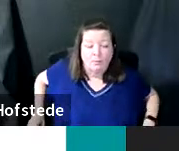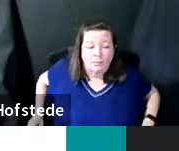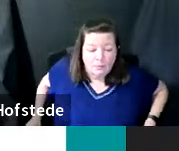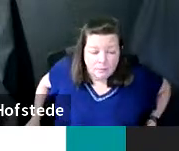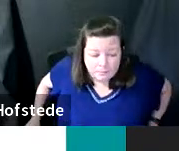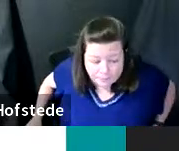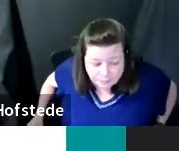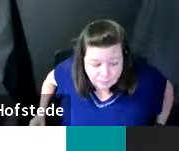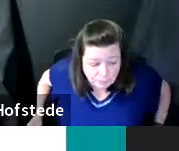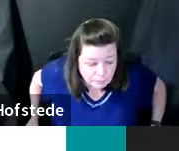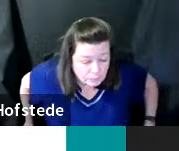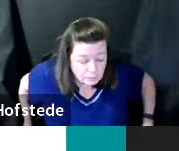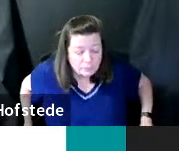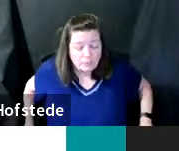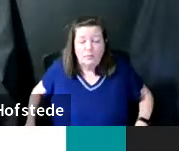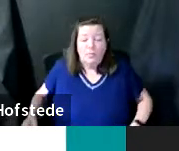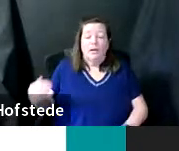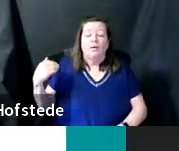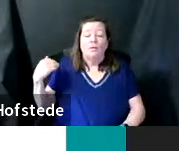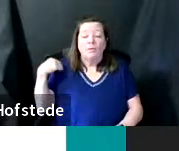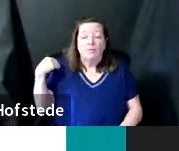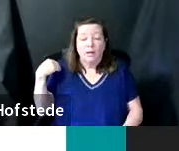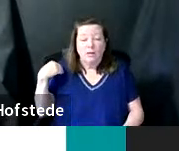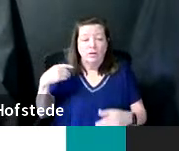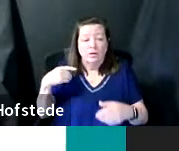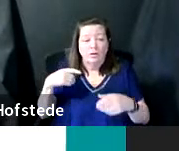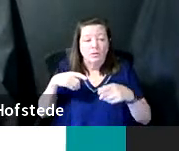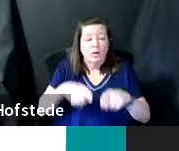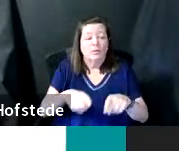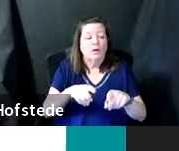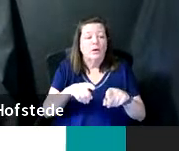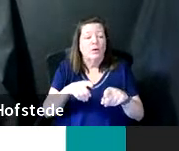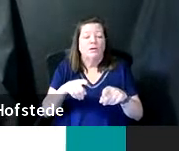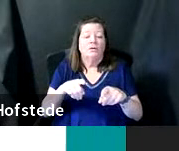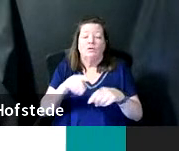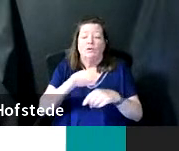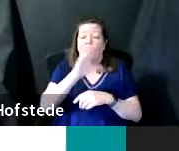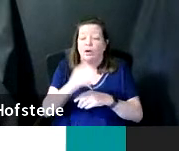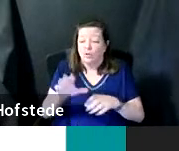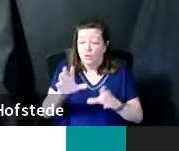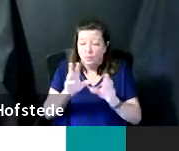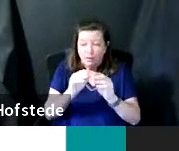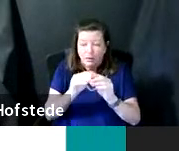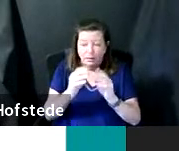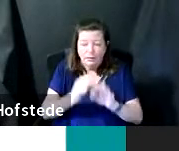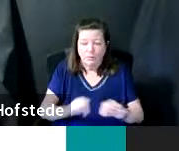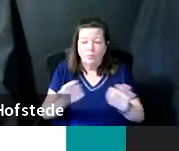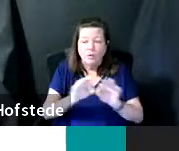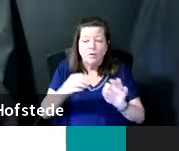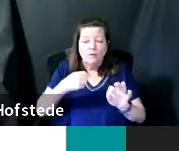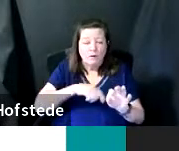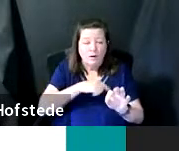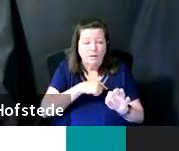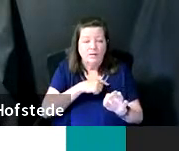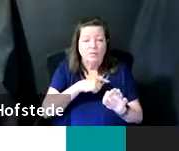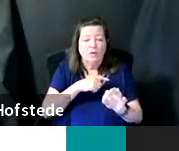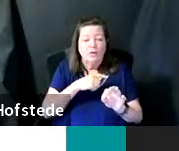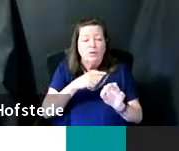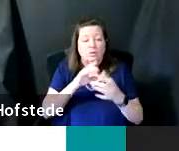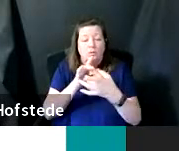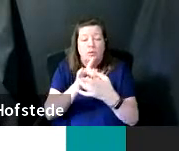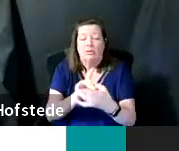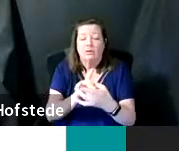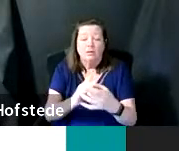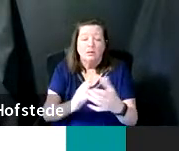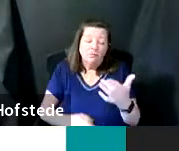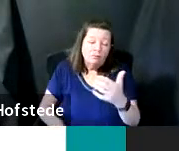Just a reminder, as we enter into our virtual space here, it's important for us always, again, to put relationships first, for